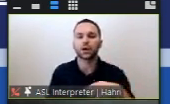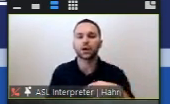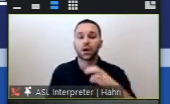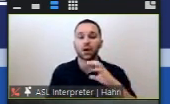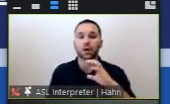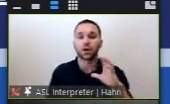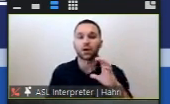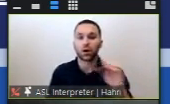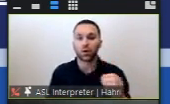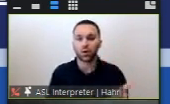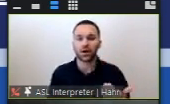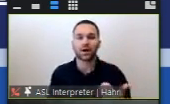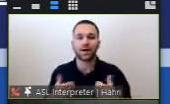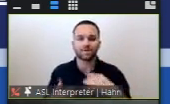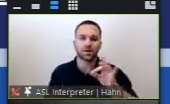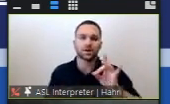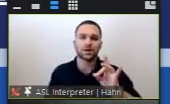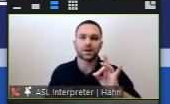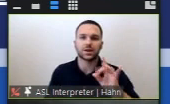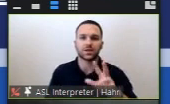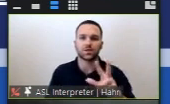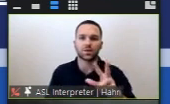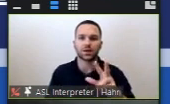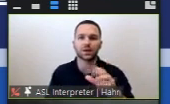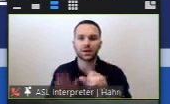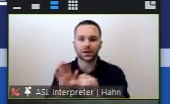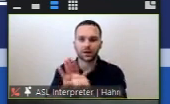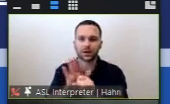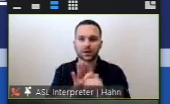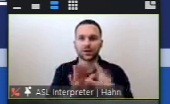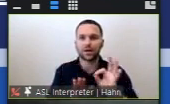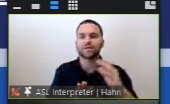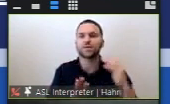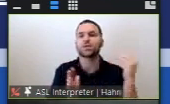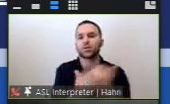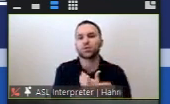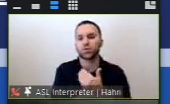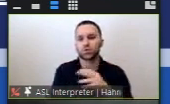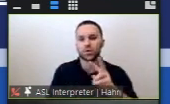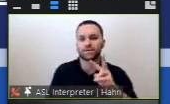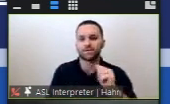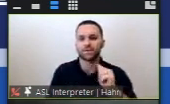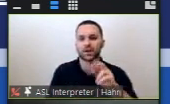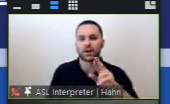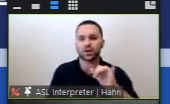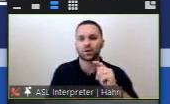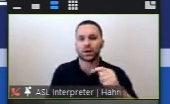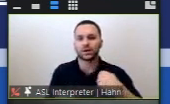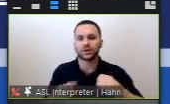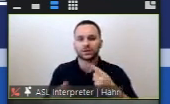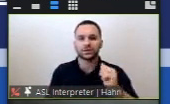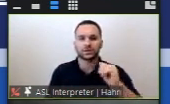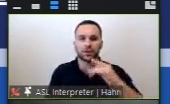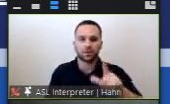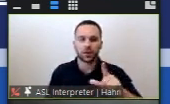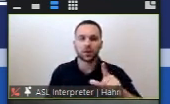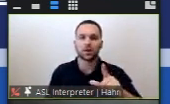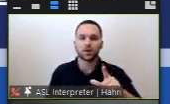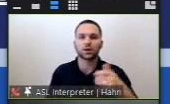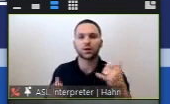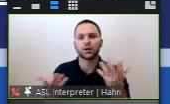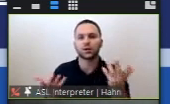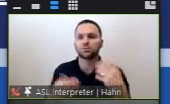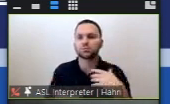83 identifications of that new variant since April. So it continues to be really a